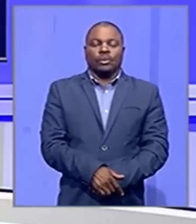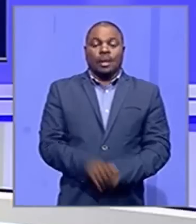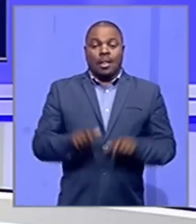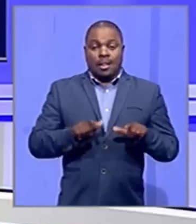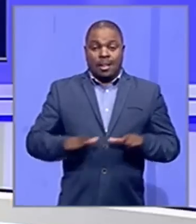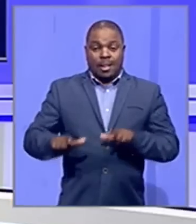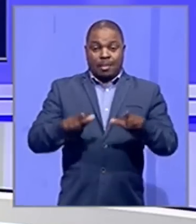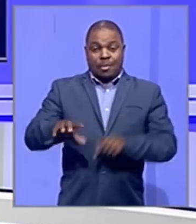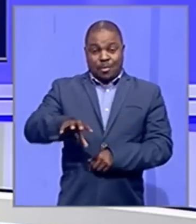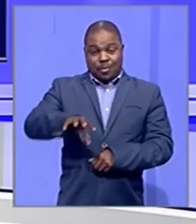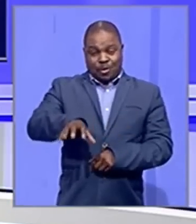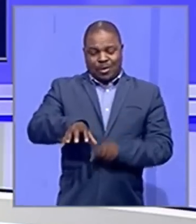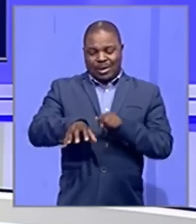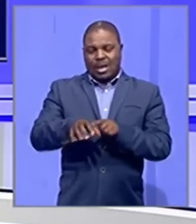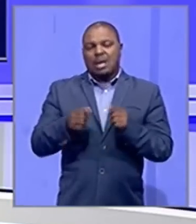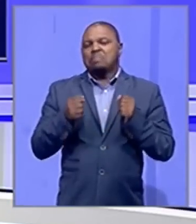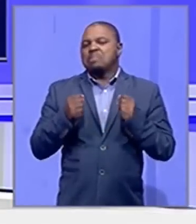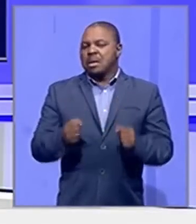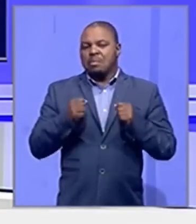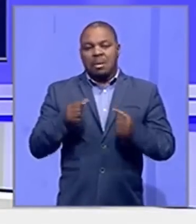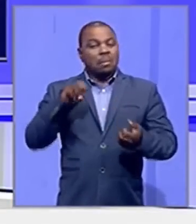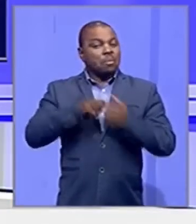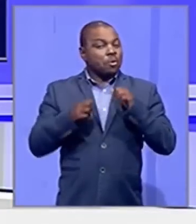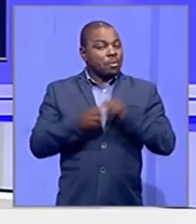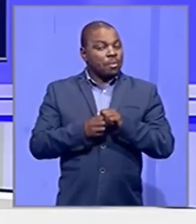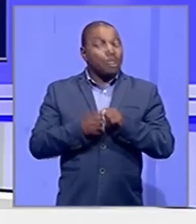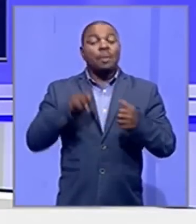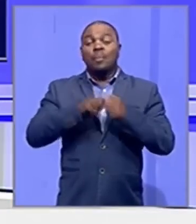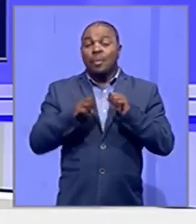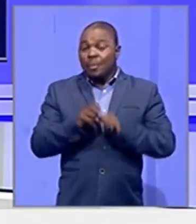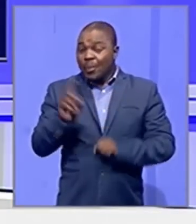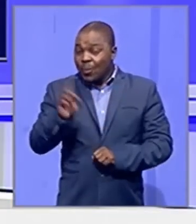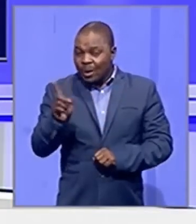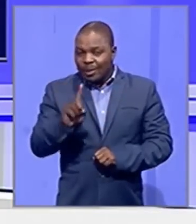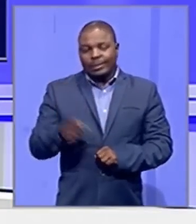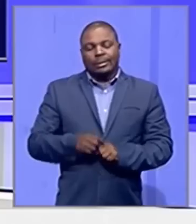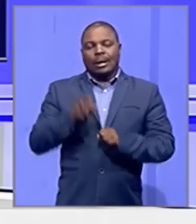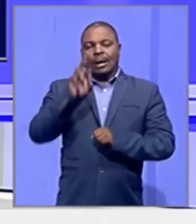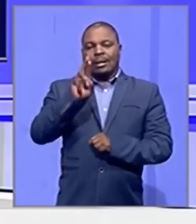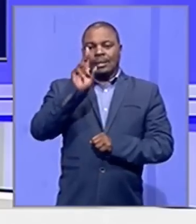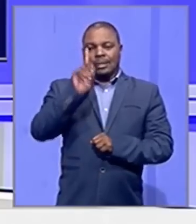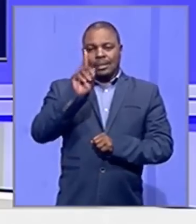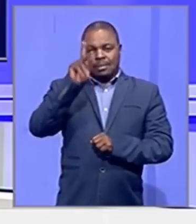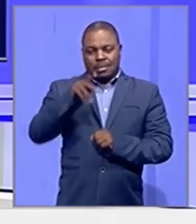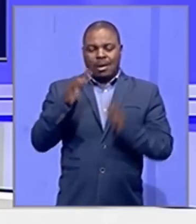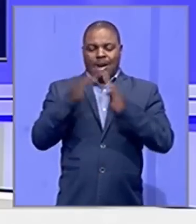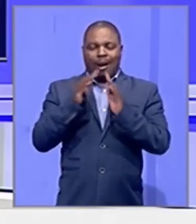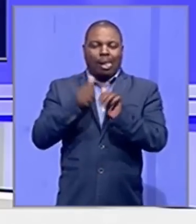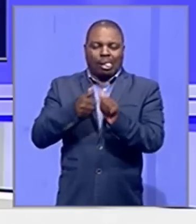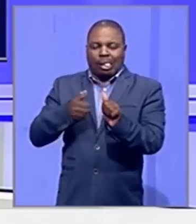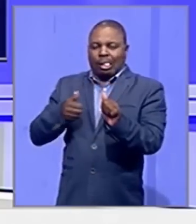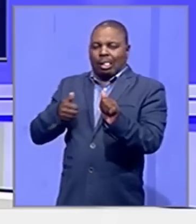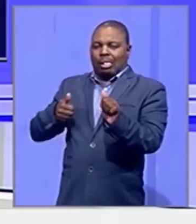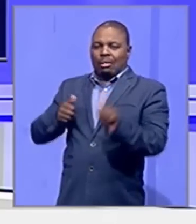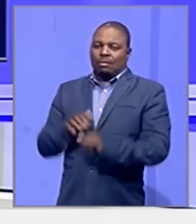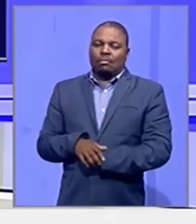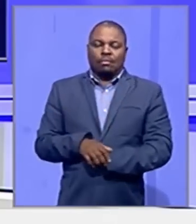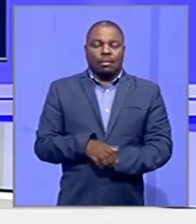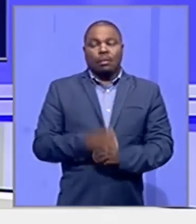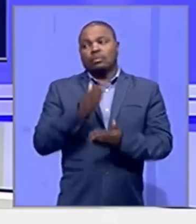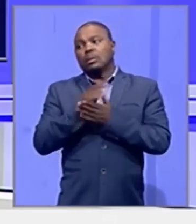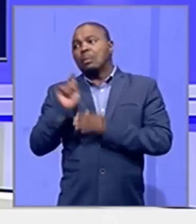Province ya Limpopo e tswela pele go itemogela mathata a tšhelelo morago ya dintlo tša di RDP. Batho ba bangwe ba re